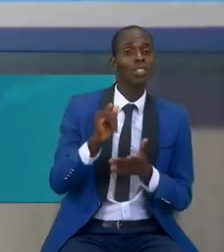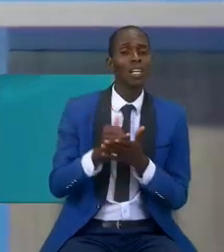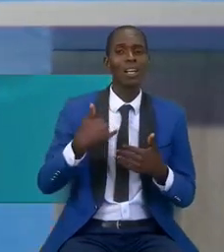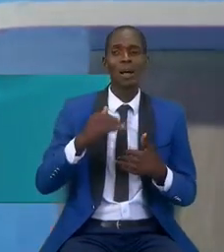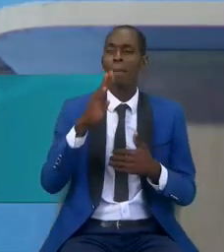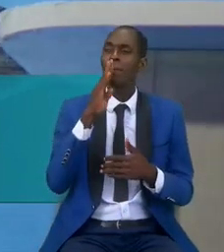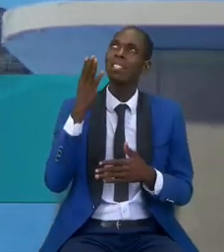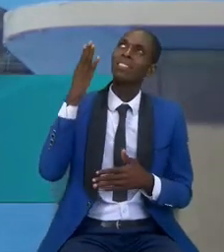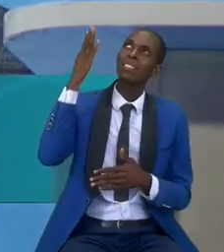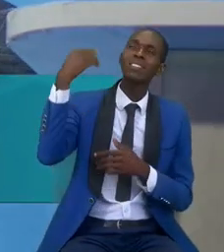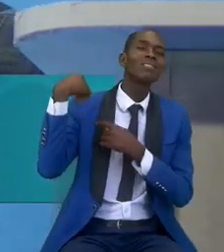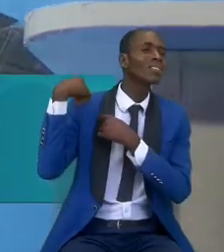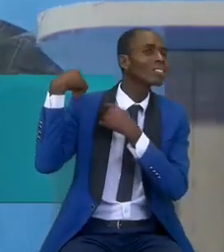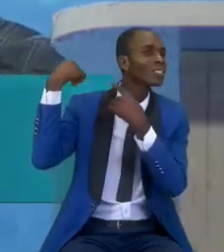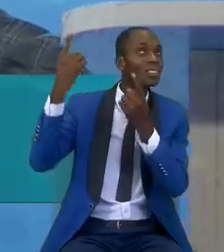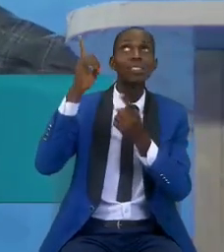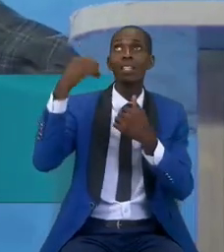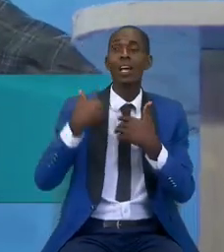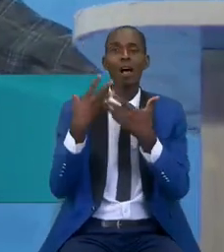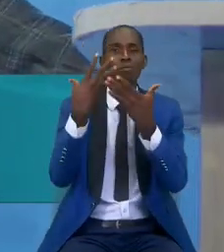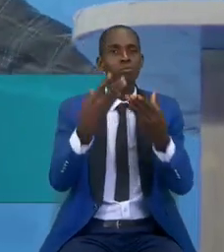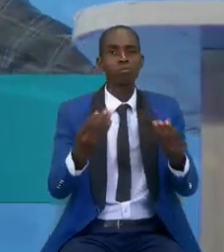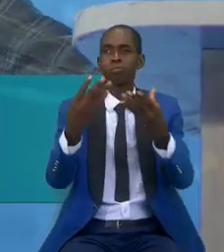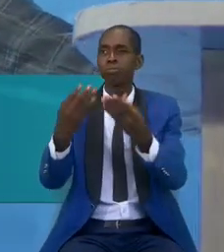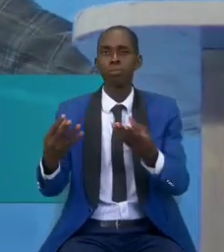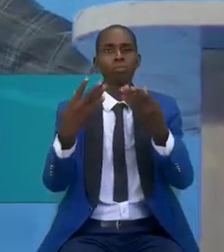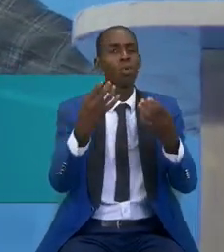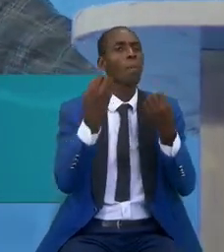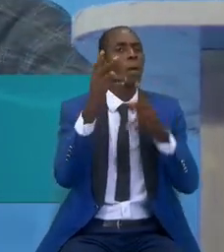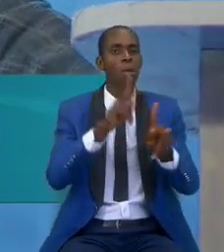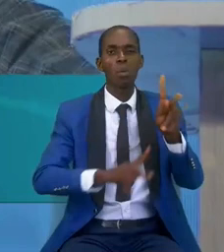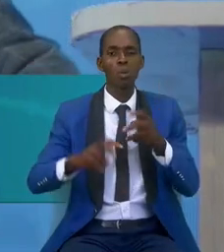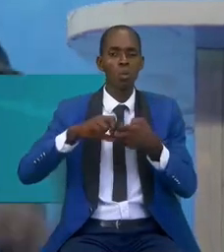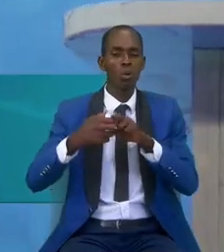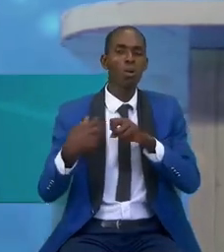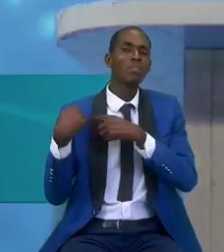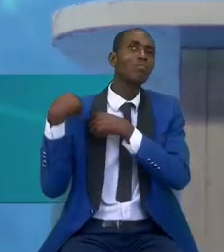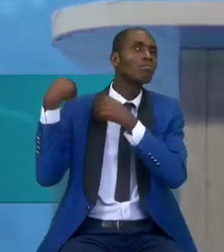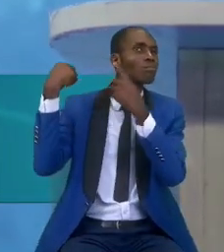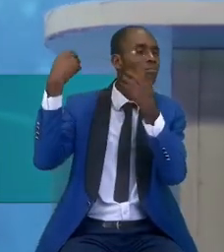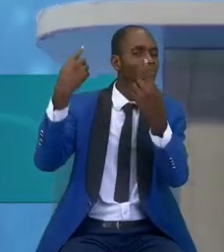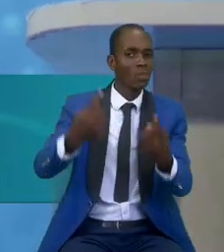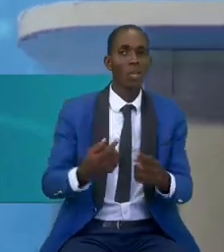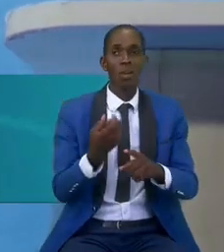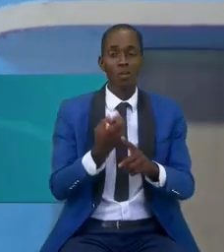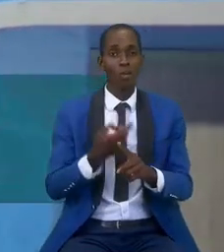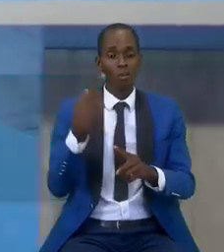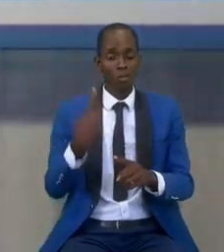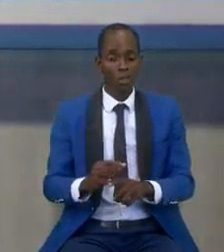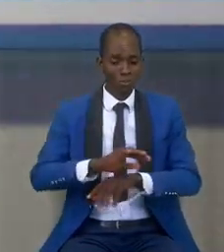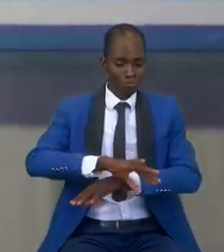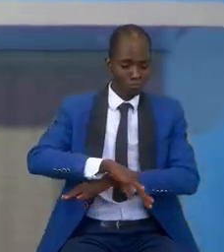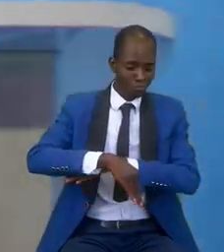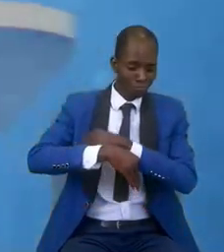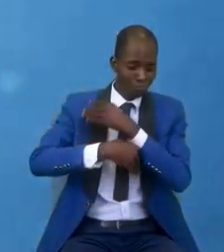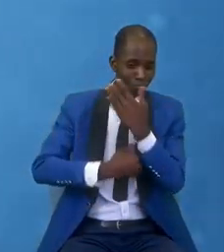and from the dawn of the day in the world he has always solved problems and he said